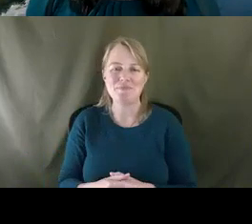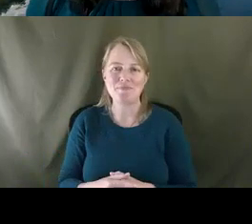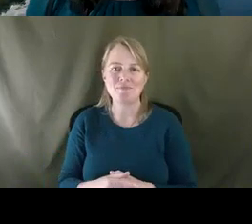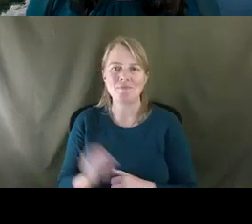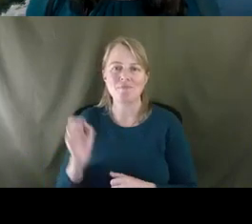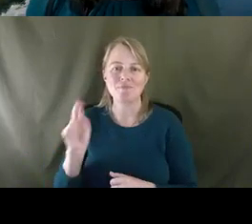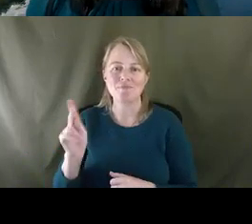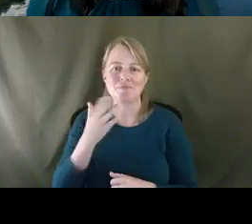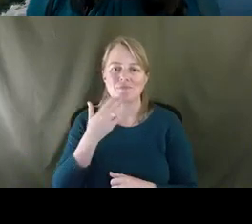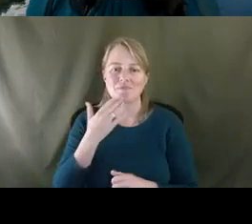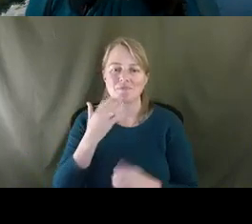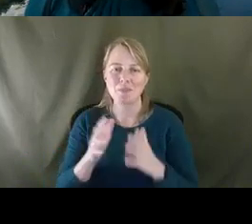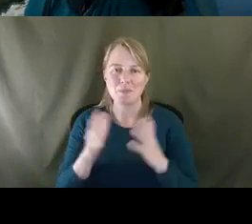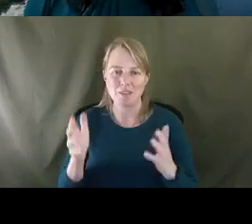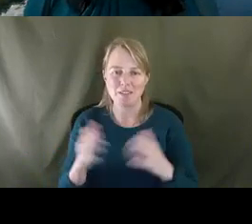Okay, thank you so much.